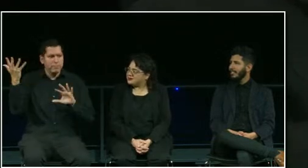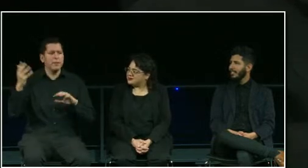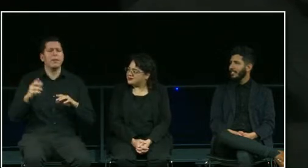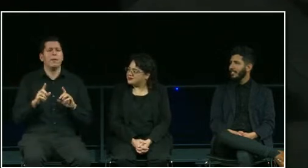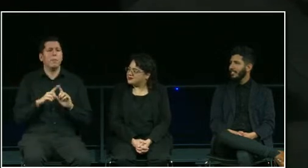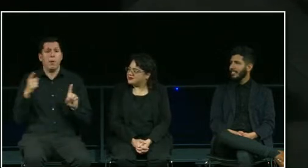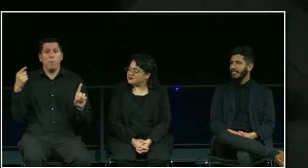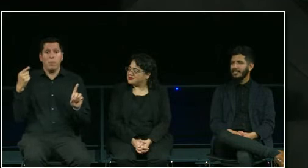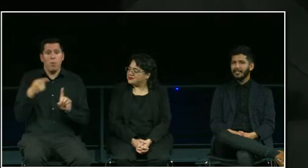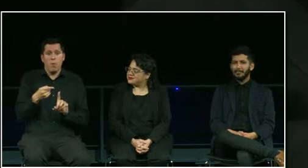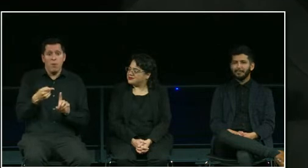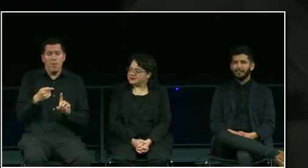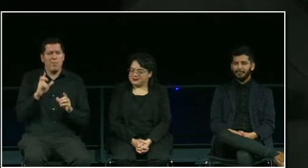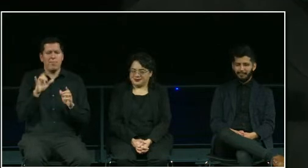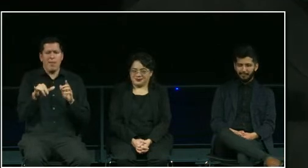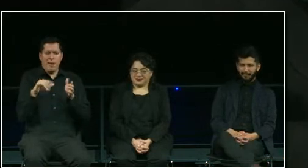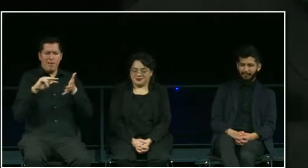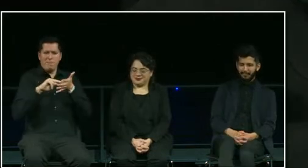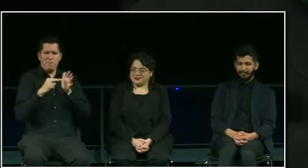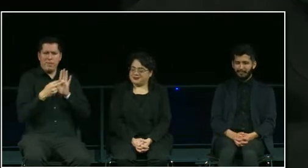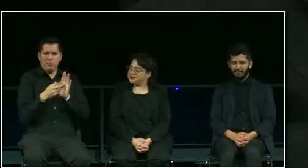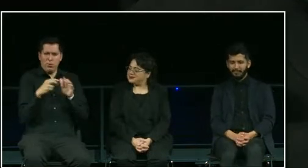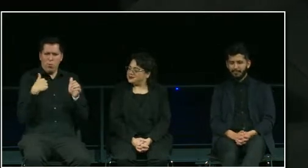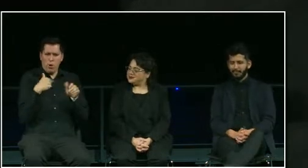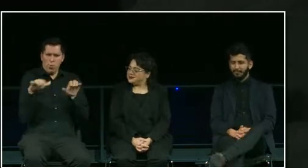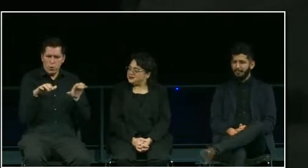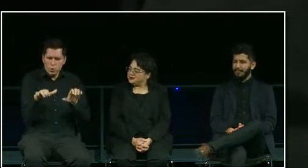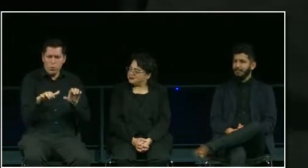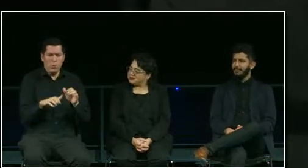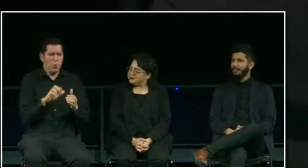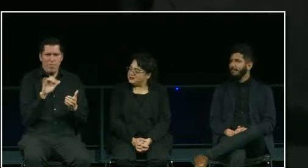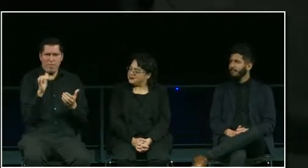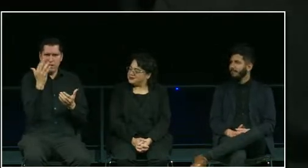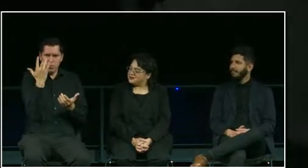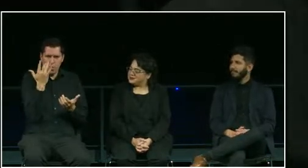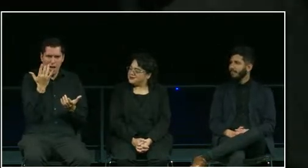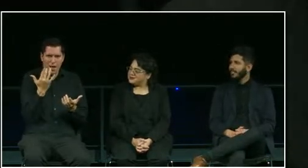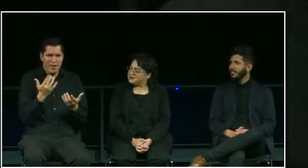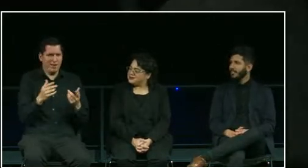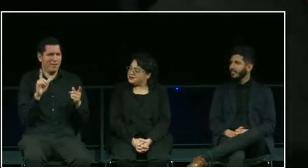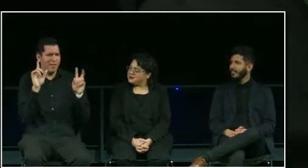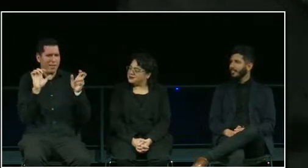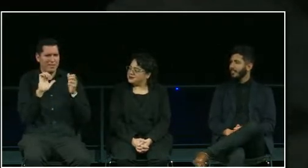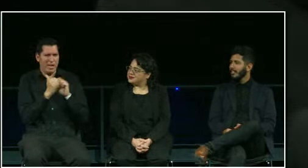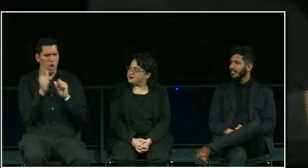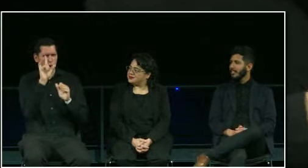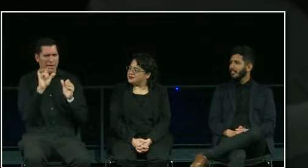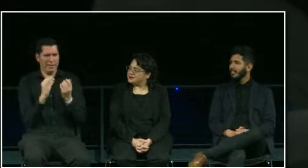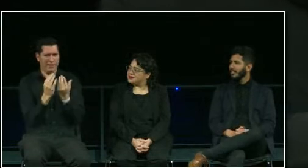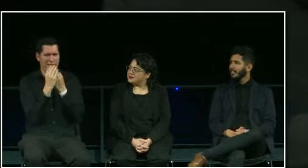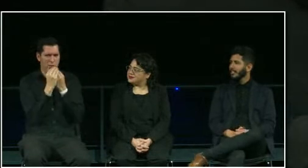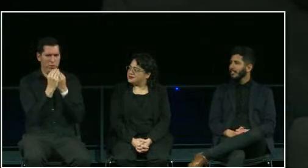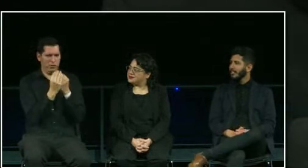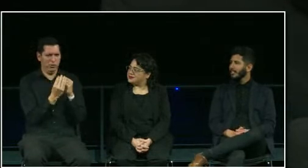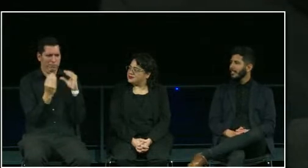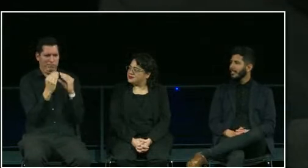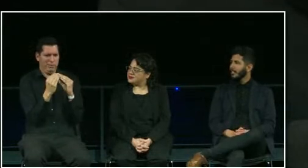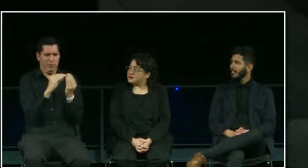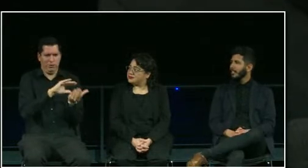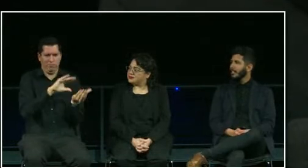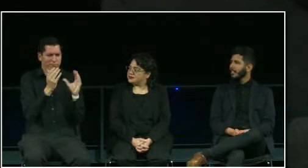that is definition of what we do. That's what we do. This is how the sandwich comes, and we cannot change it.